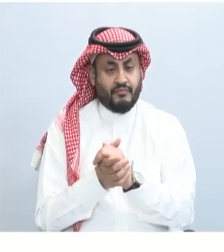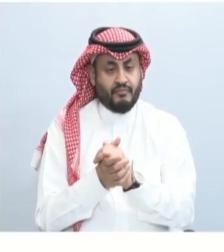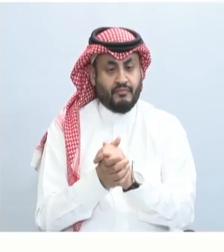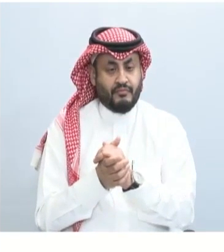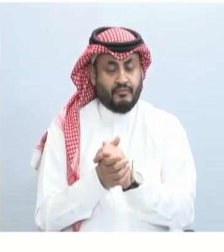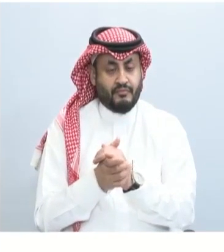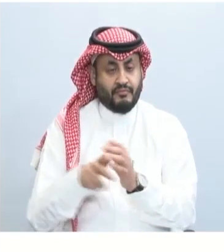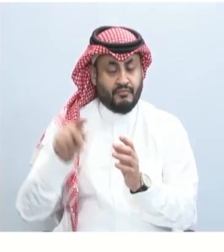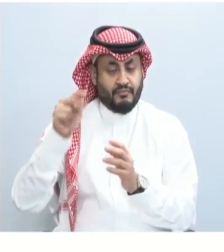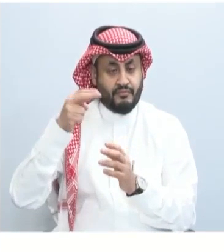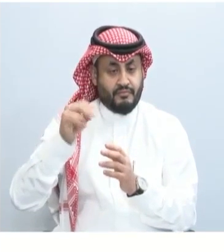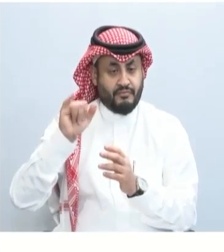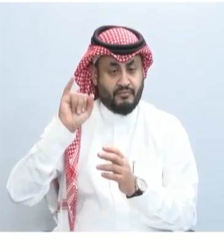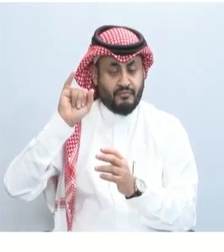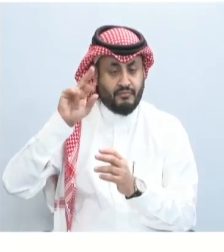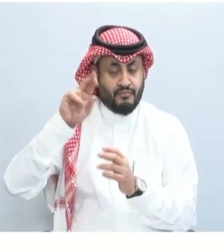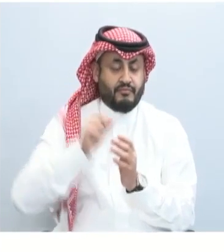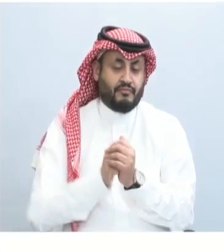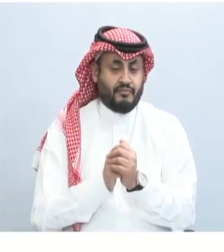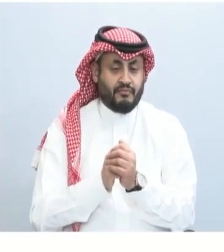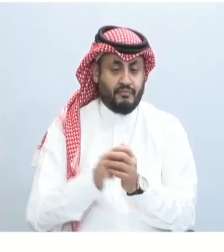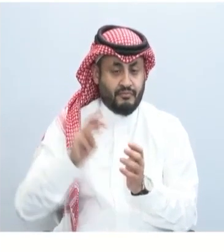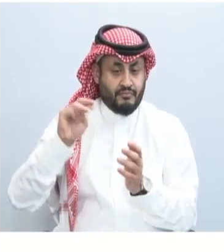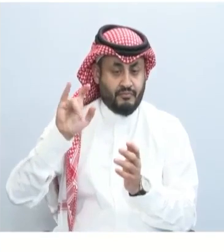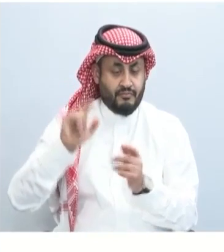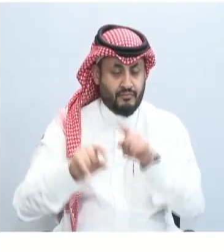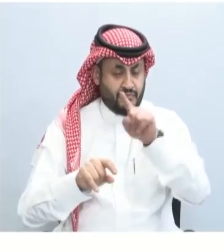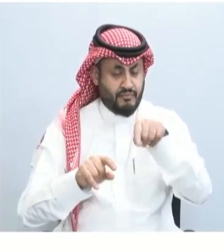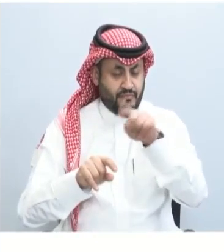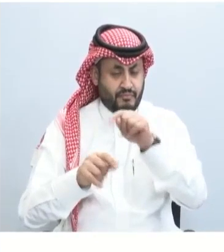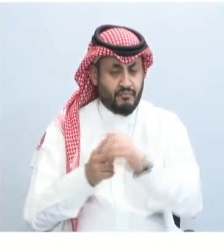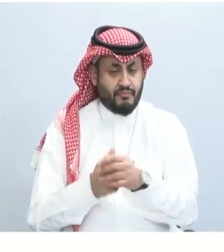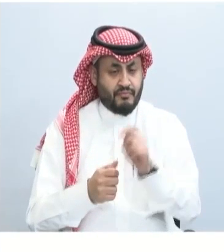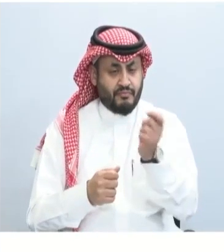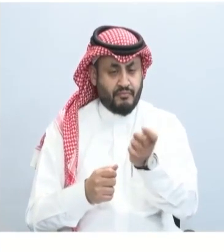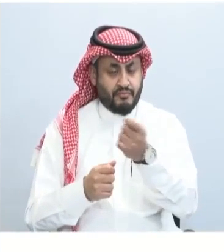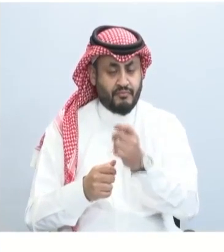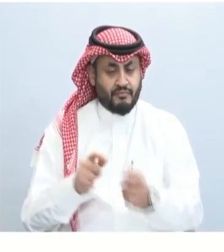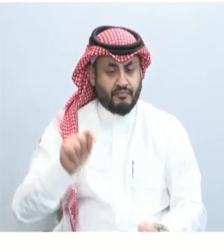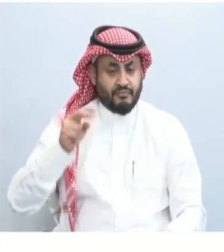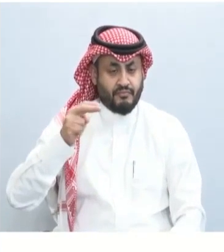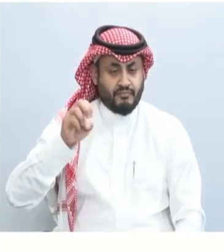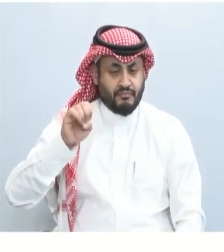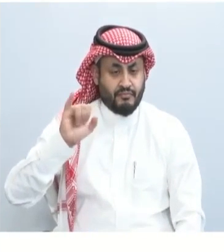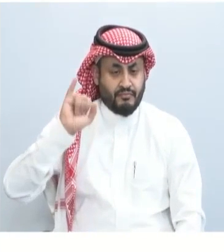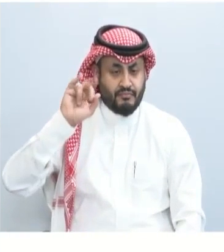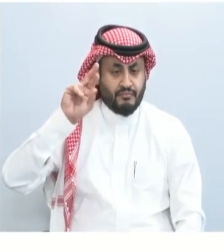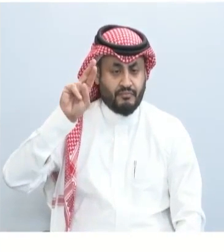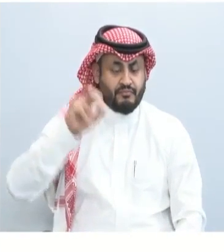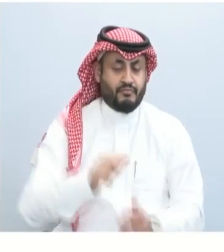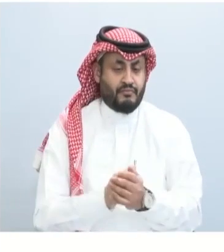to the object pronouns. So we can say instead of my father, we can use their